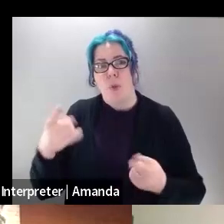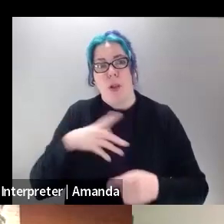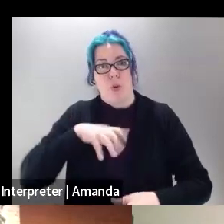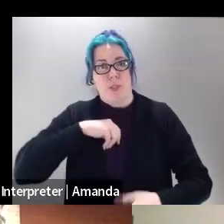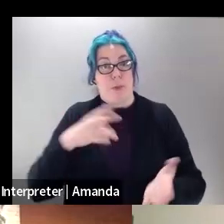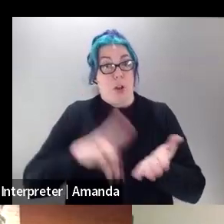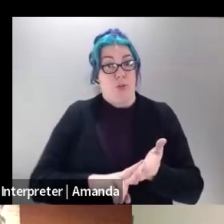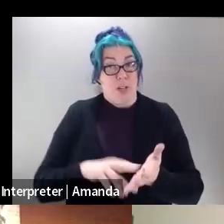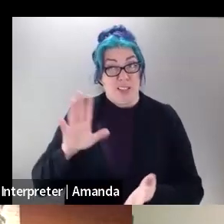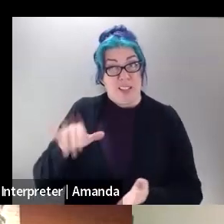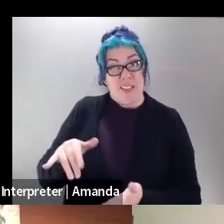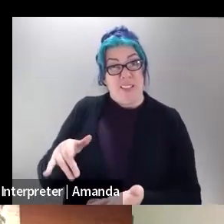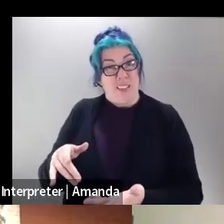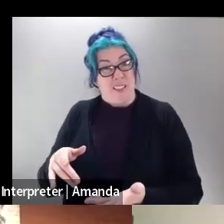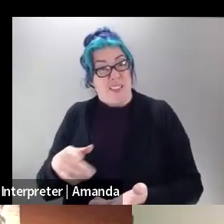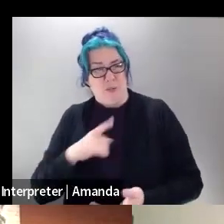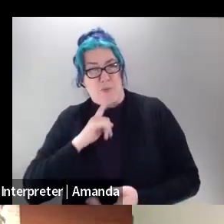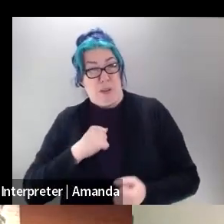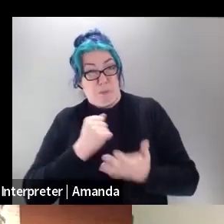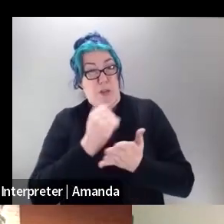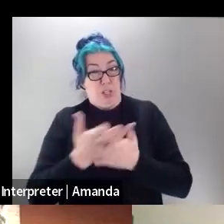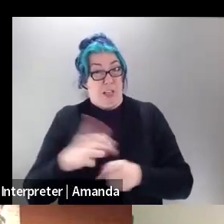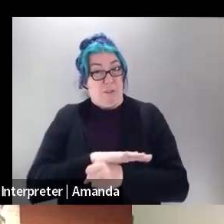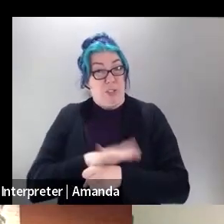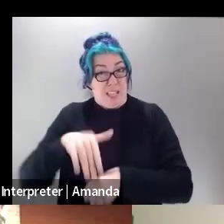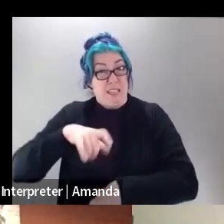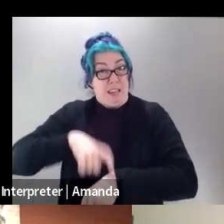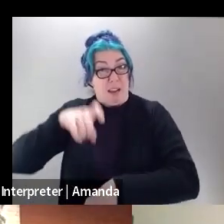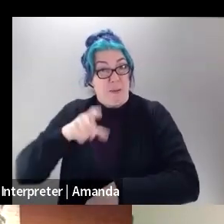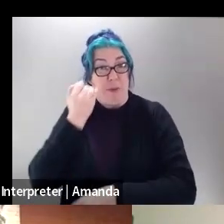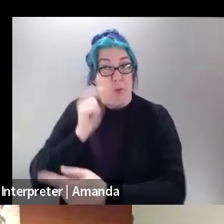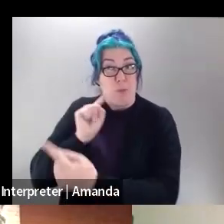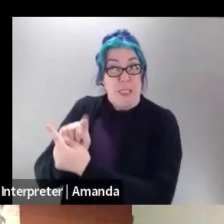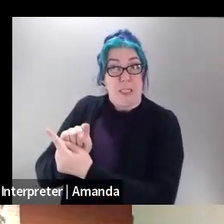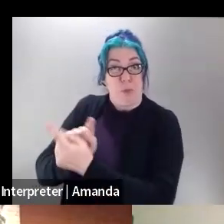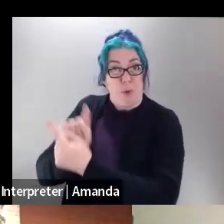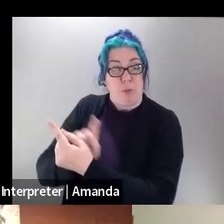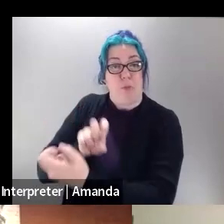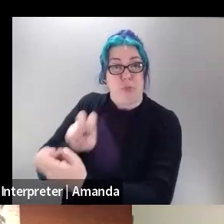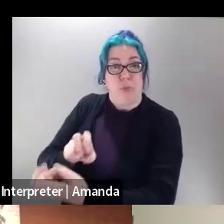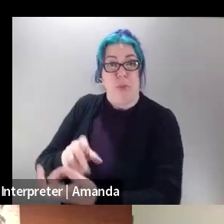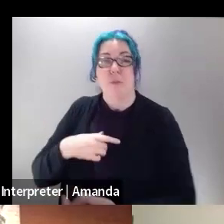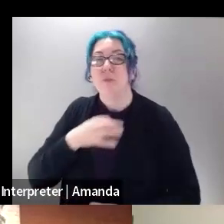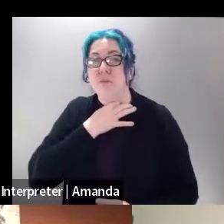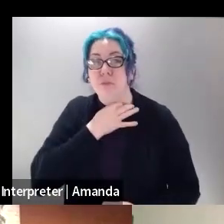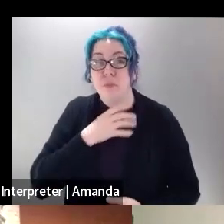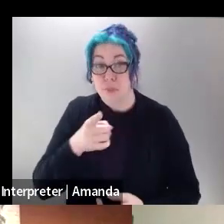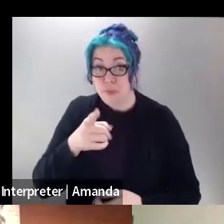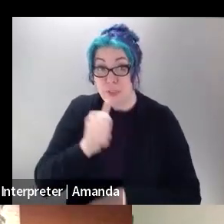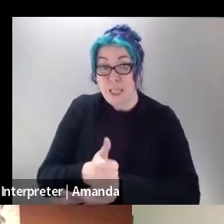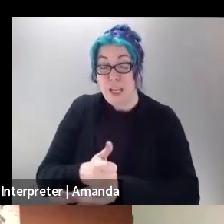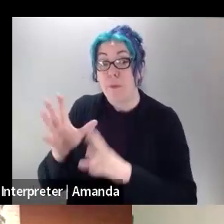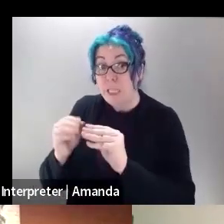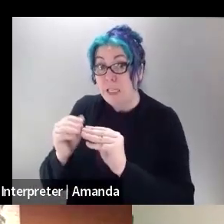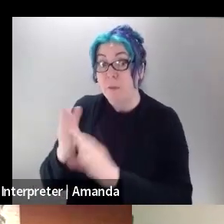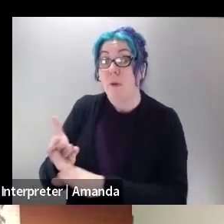I can't see getting a budget approved for that, but just wondering if you or any of the panelists have experienced pushback on pre-meetings. I'm going to read all the